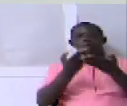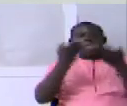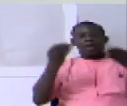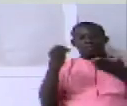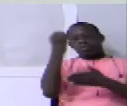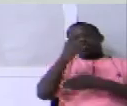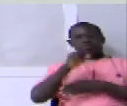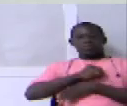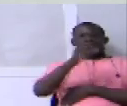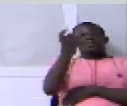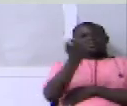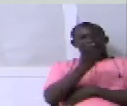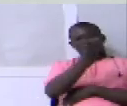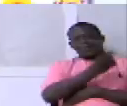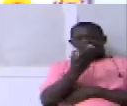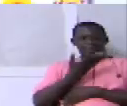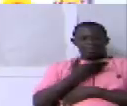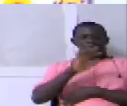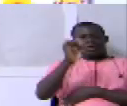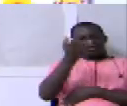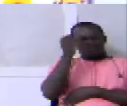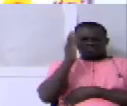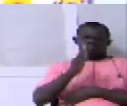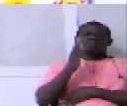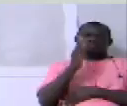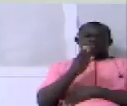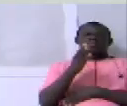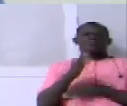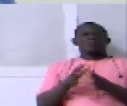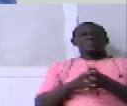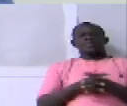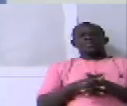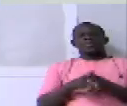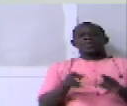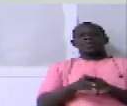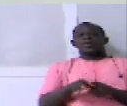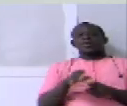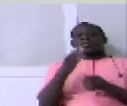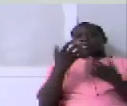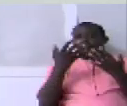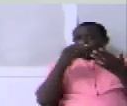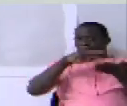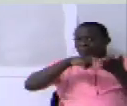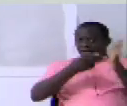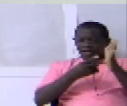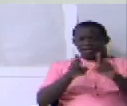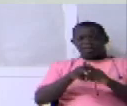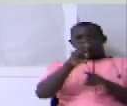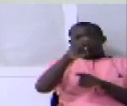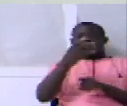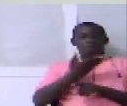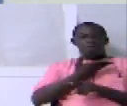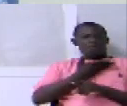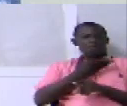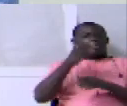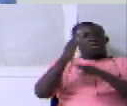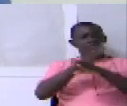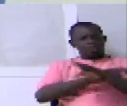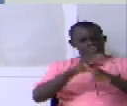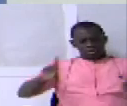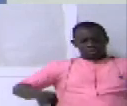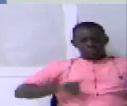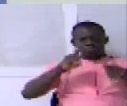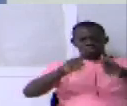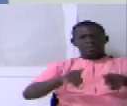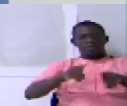kan. That's true. Mutonyati. So, have you ever participated in a torture with